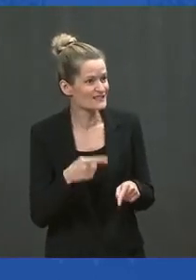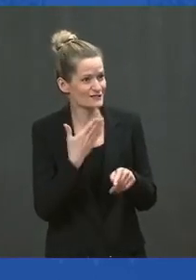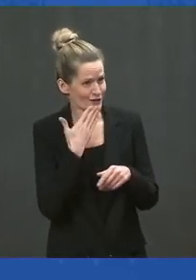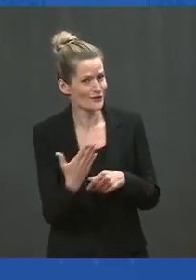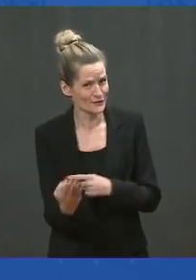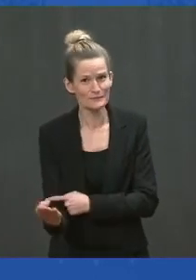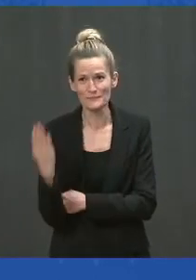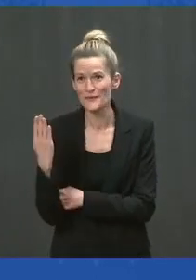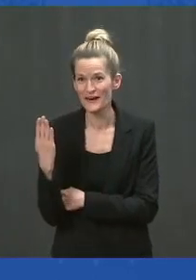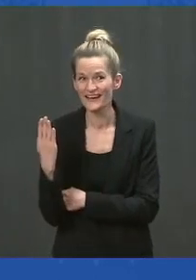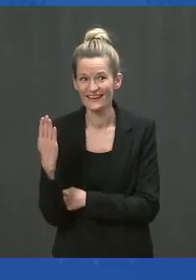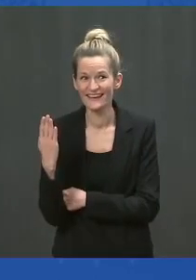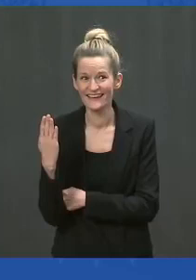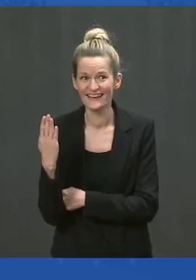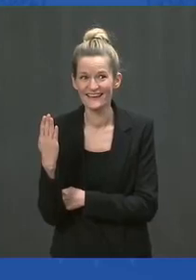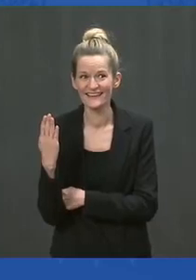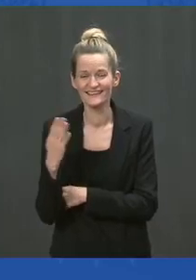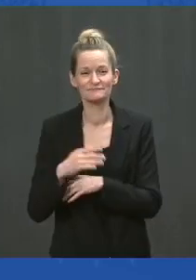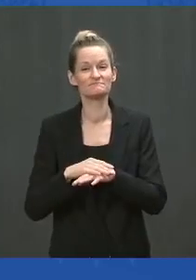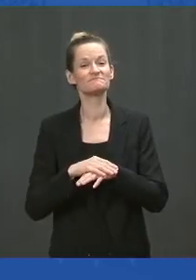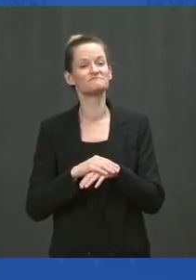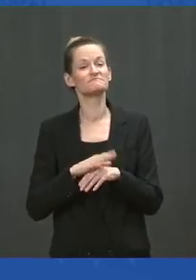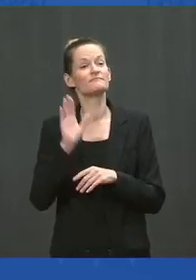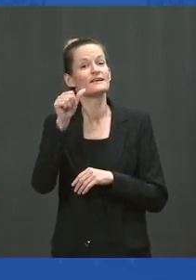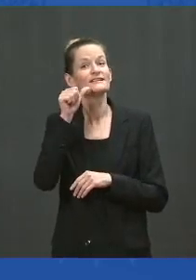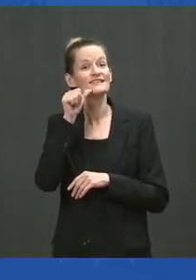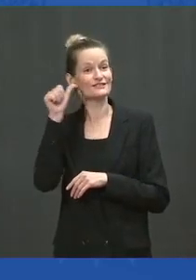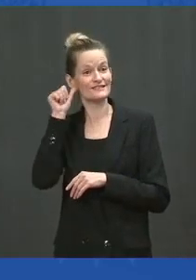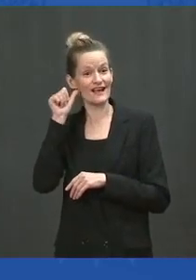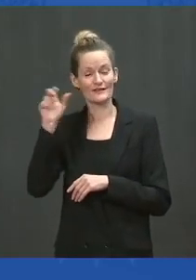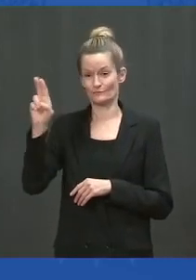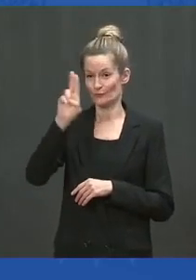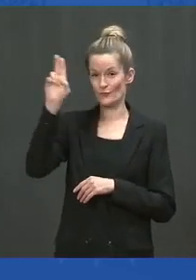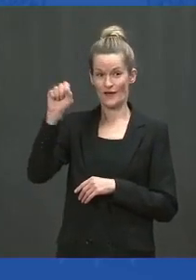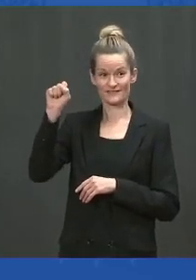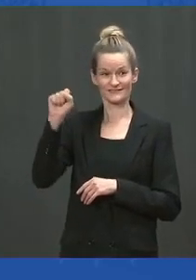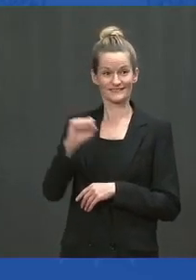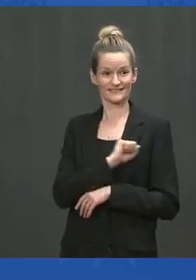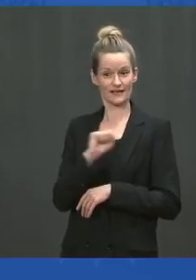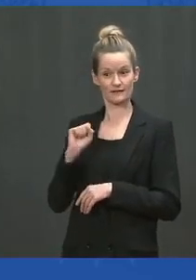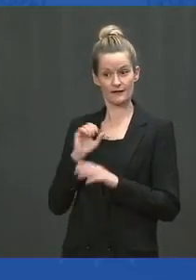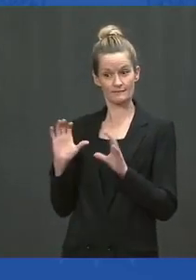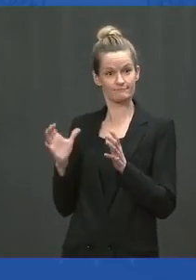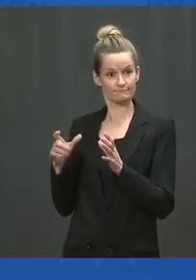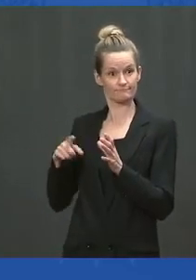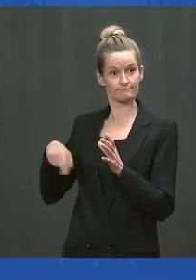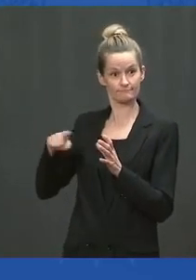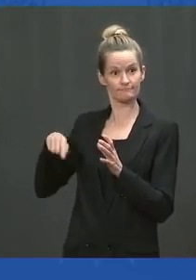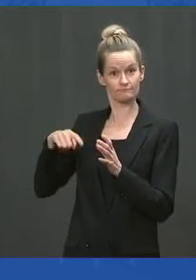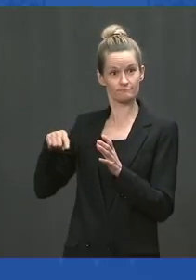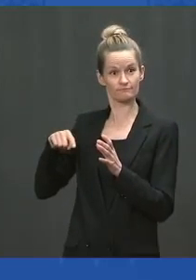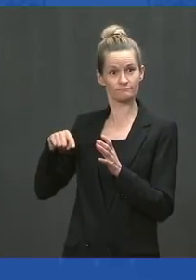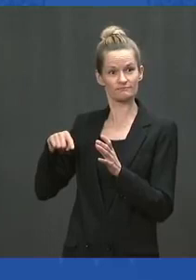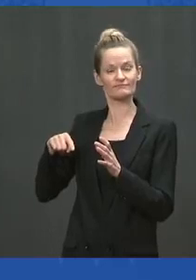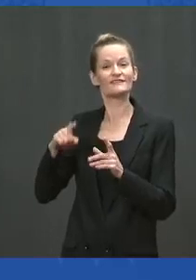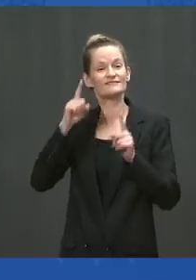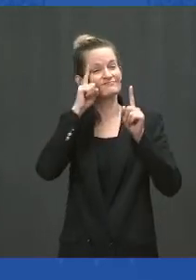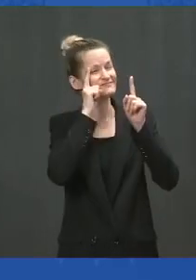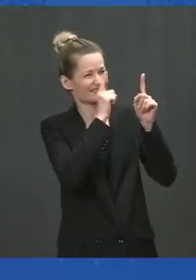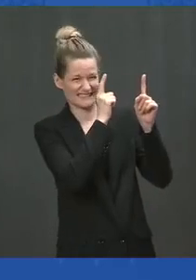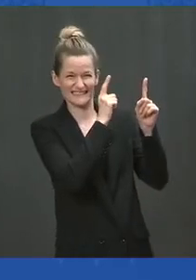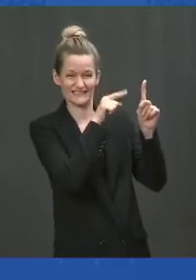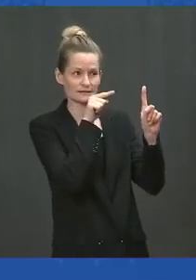Yesterday, the United States Senate took the additional step toward passing the bipartisan infrastructure